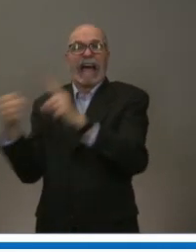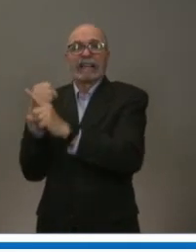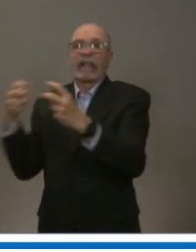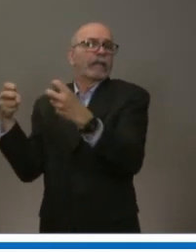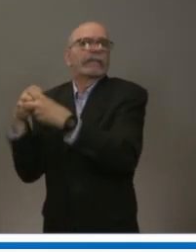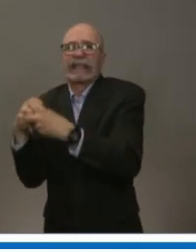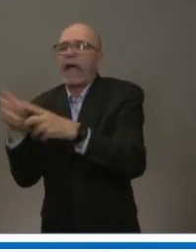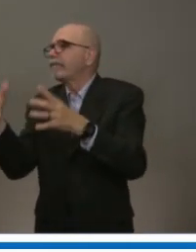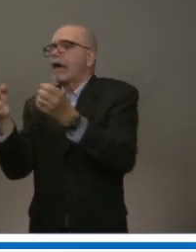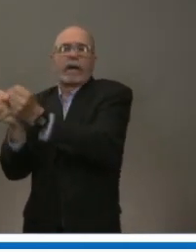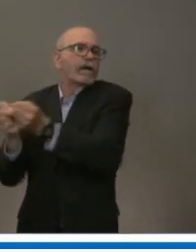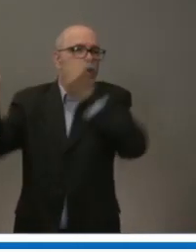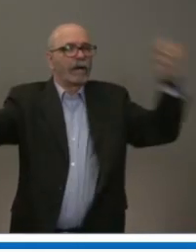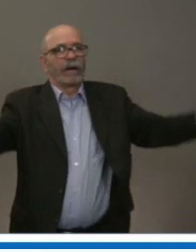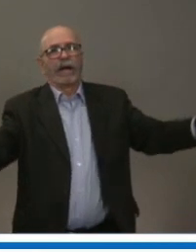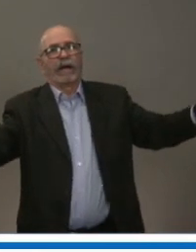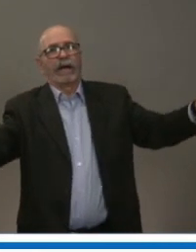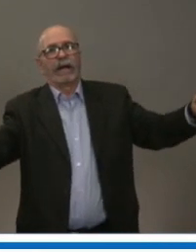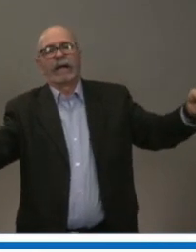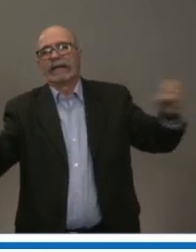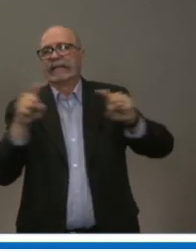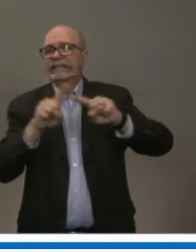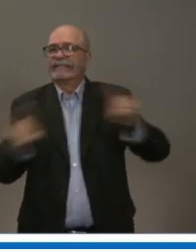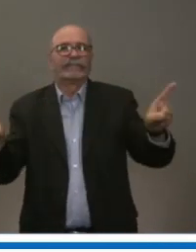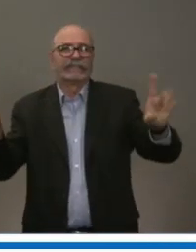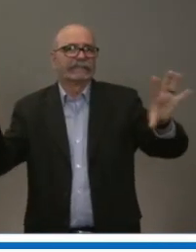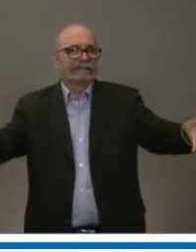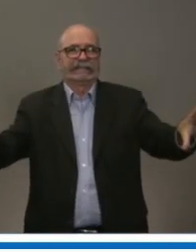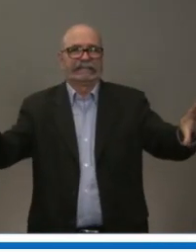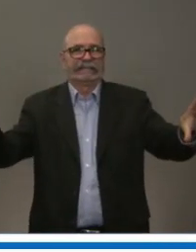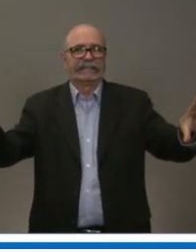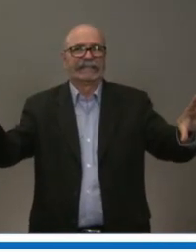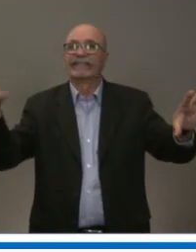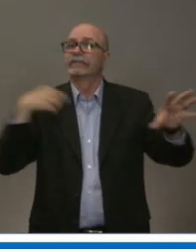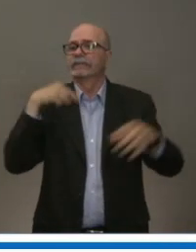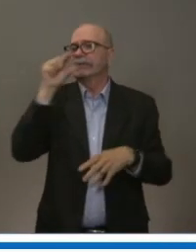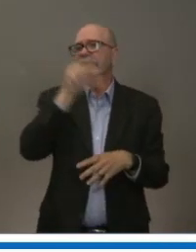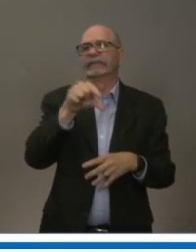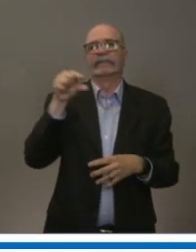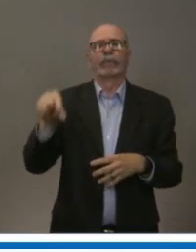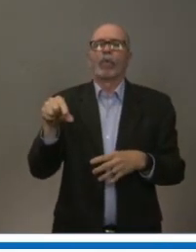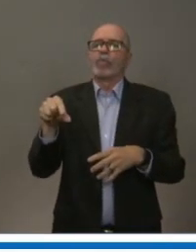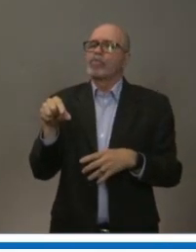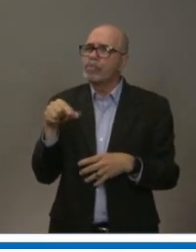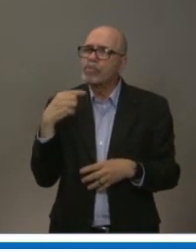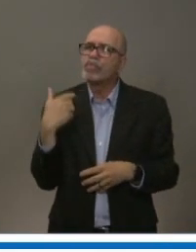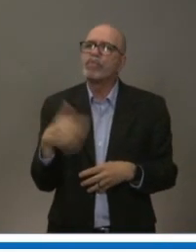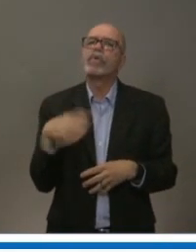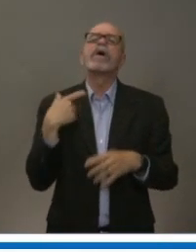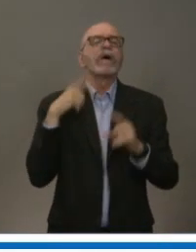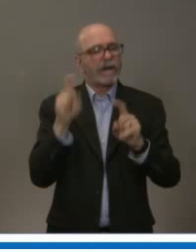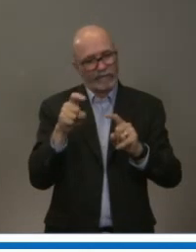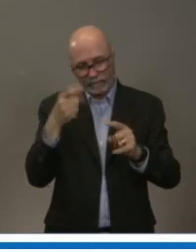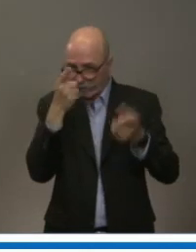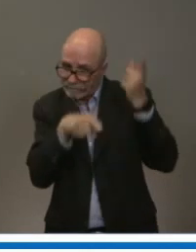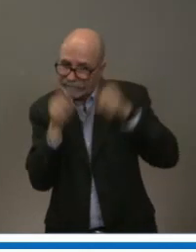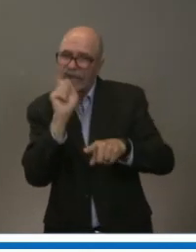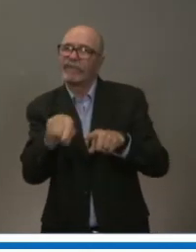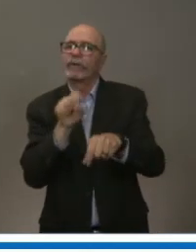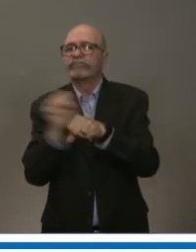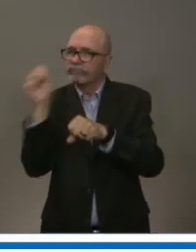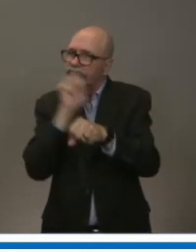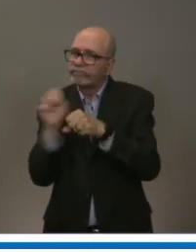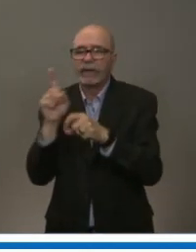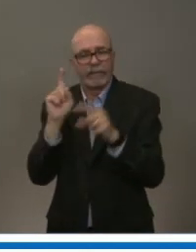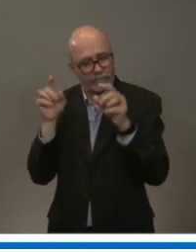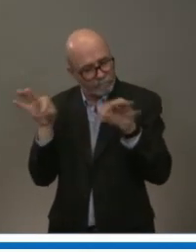trying to self-isolate, we as a government are committed to working with all communities, and each one will be different